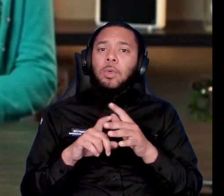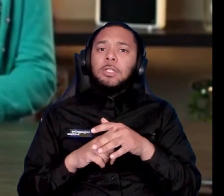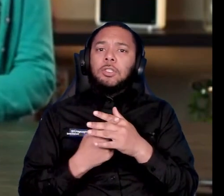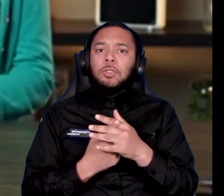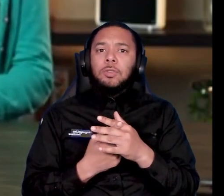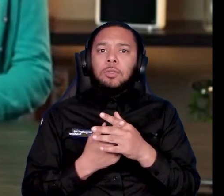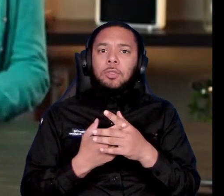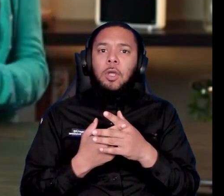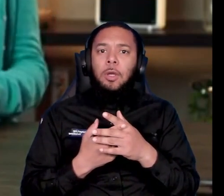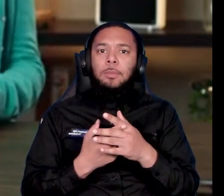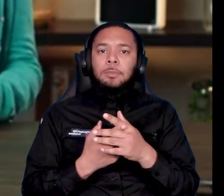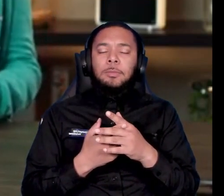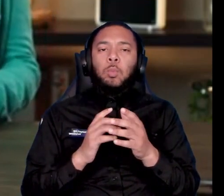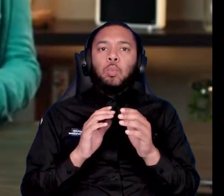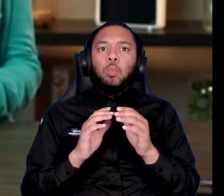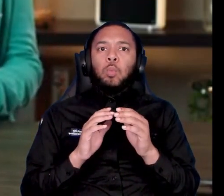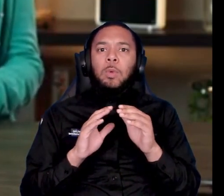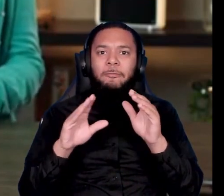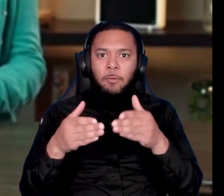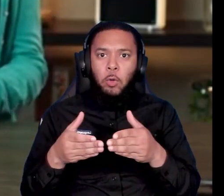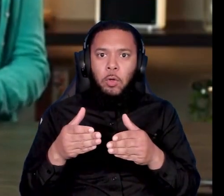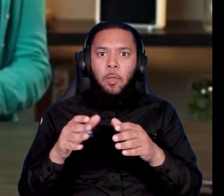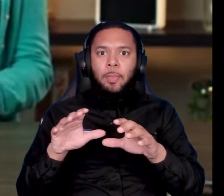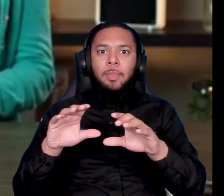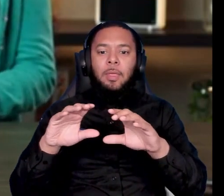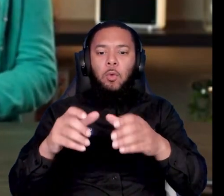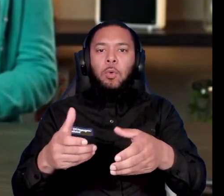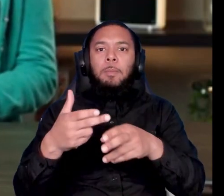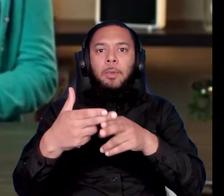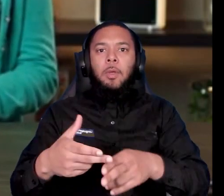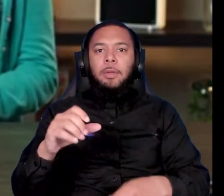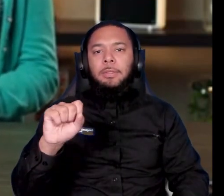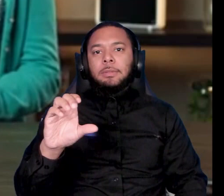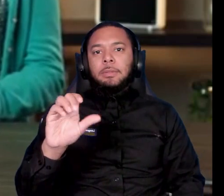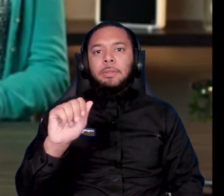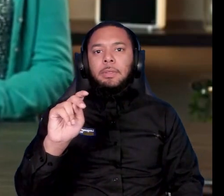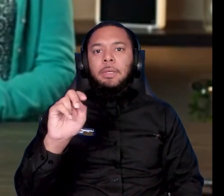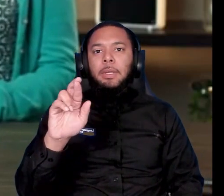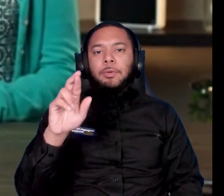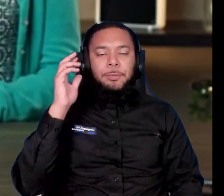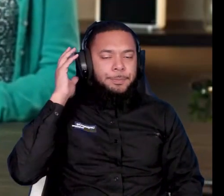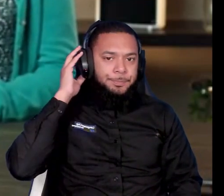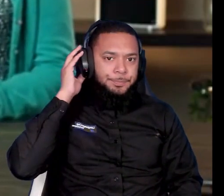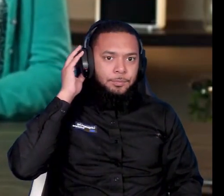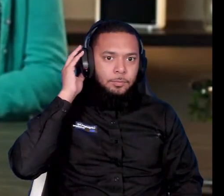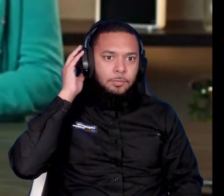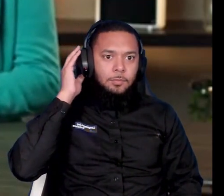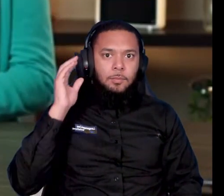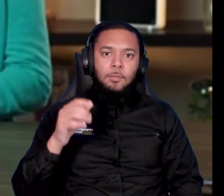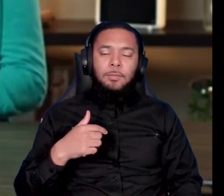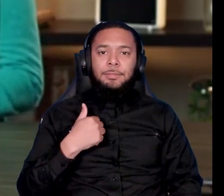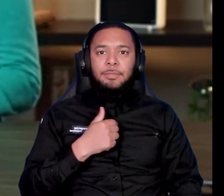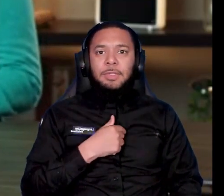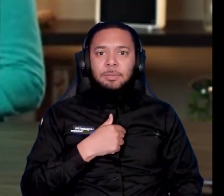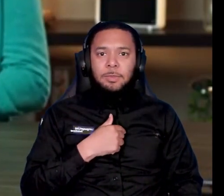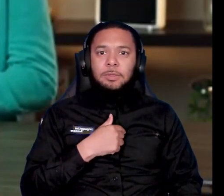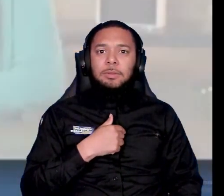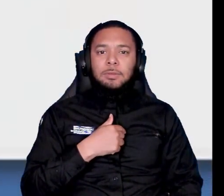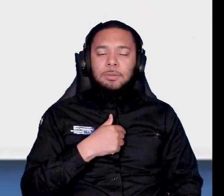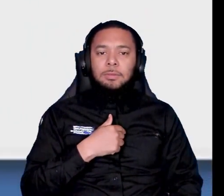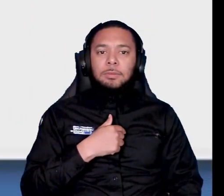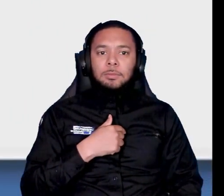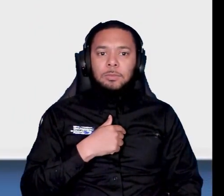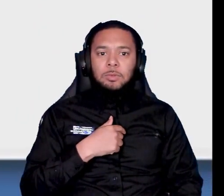the scanner class. So I'm going to go to the Java